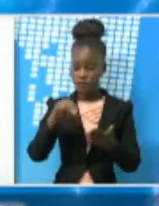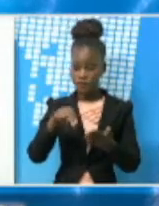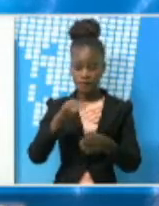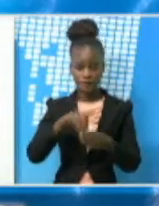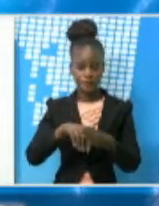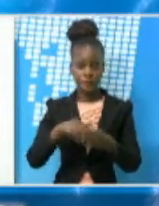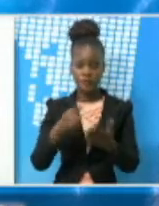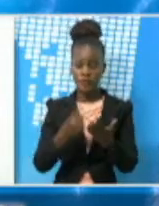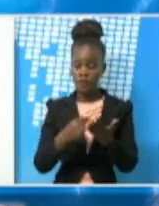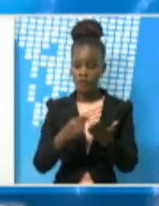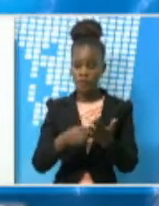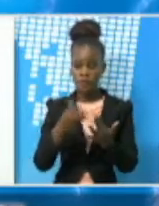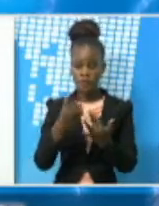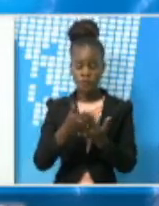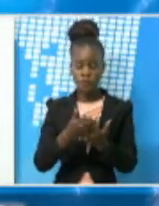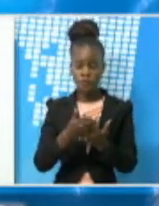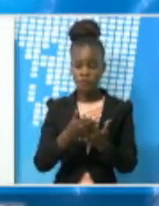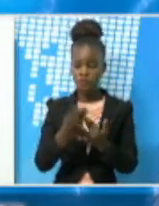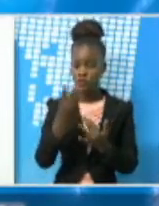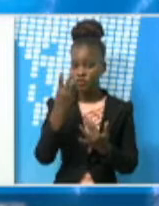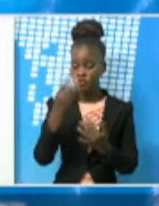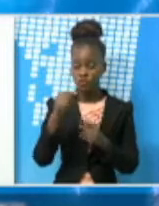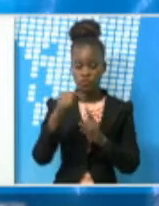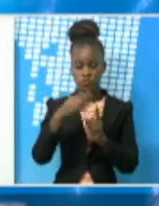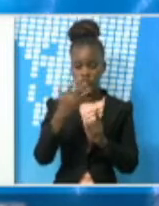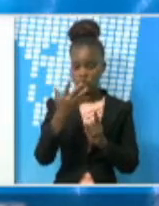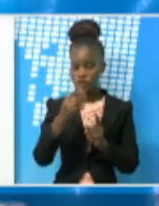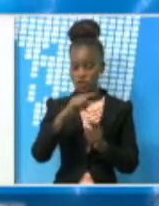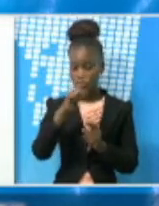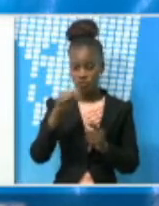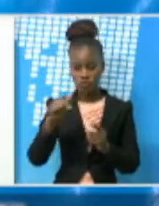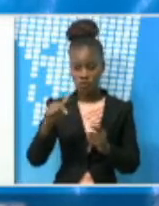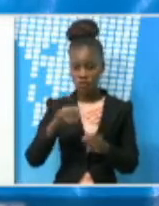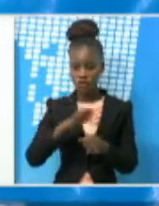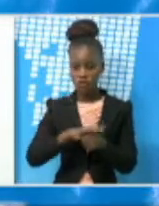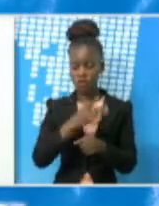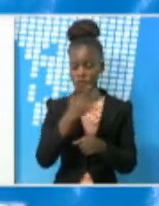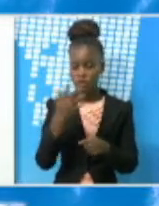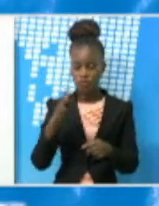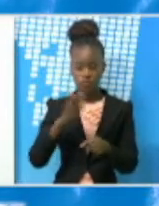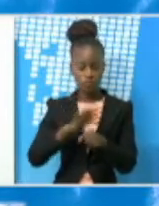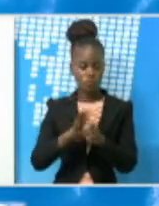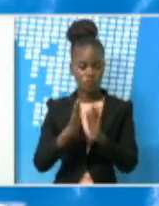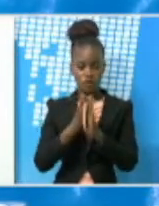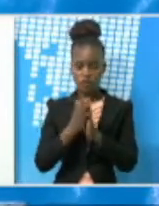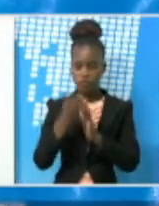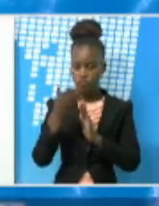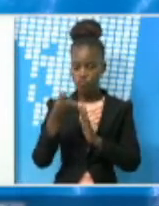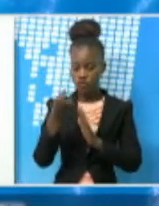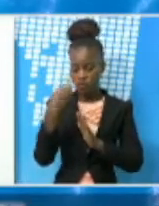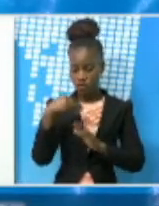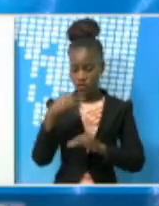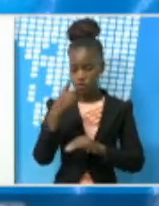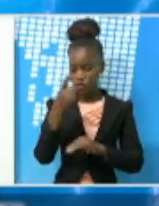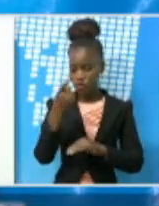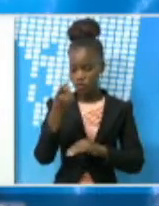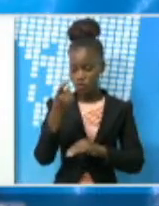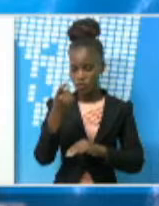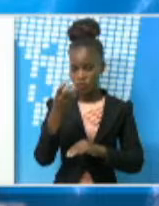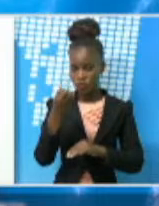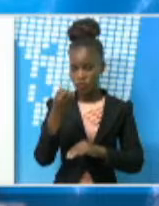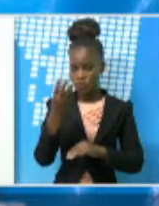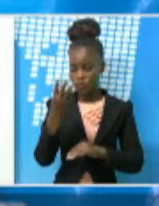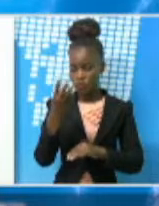always between 4 to 5%. So on average, every 100 shillings that you give out, 4 or 5 will not